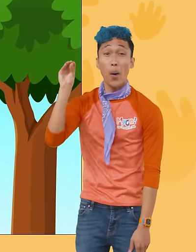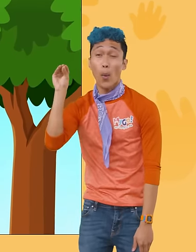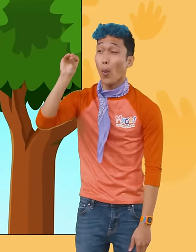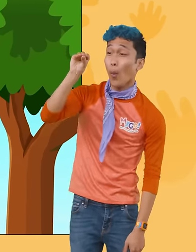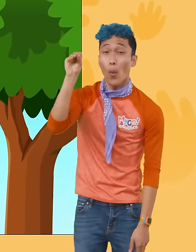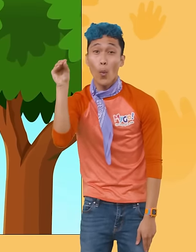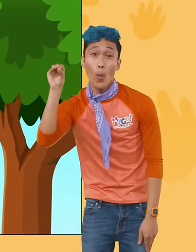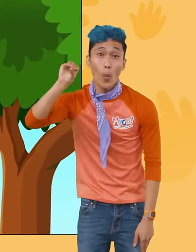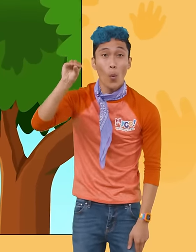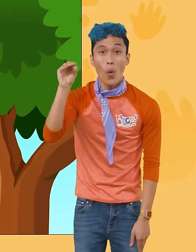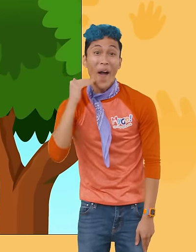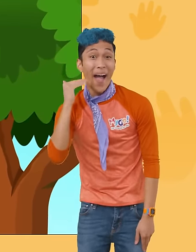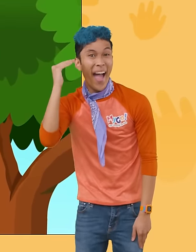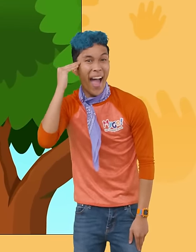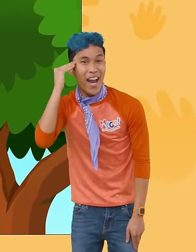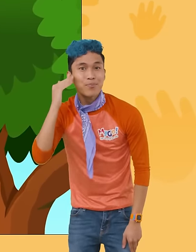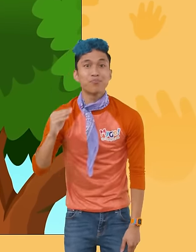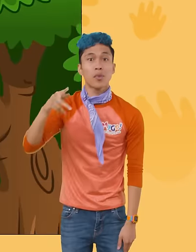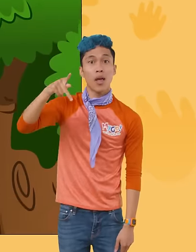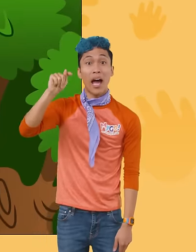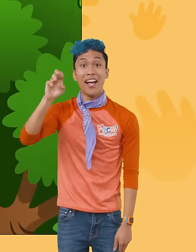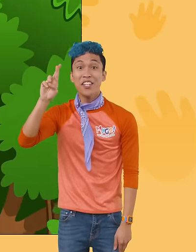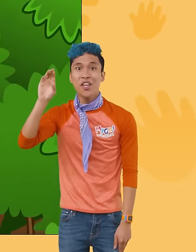an itty bitty head.